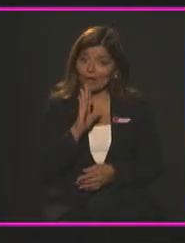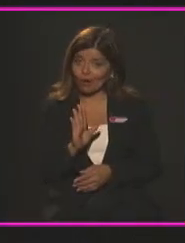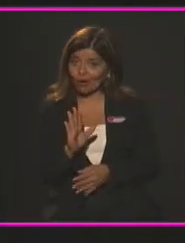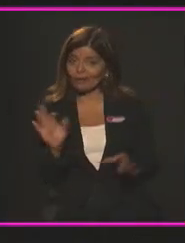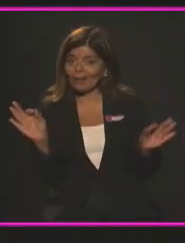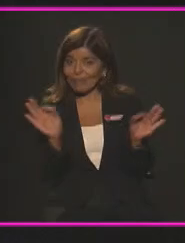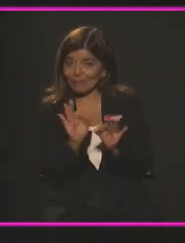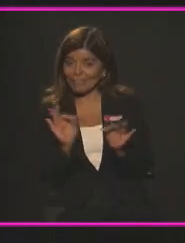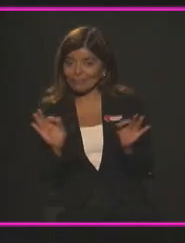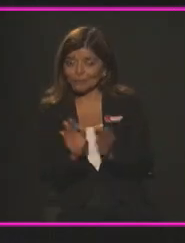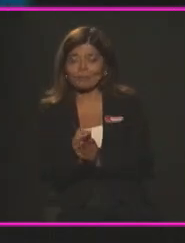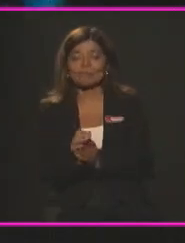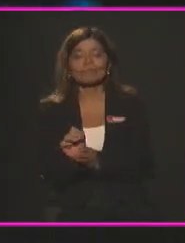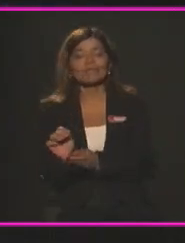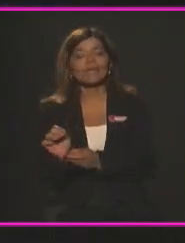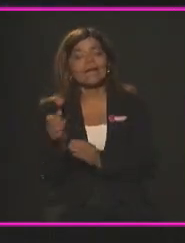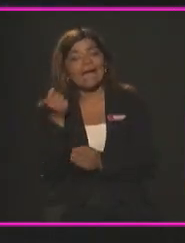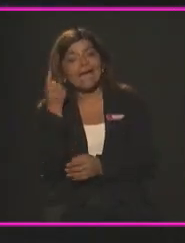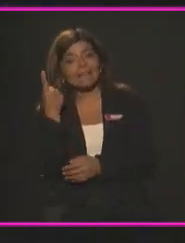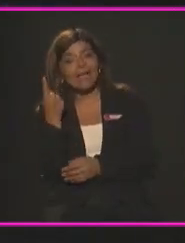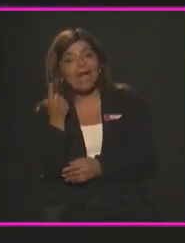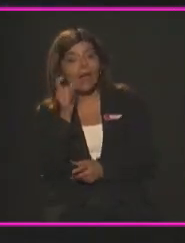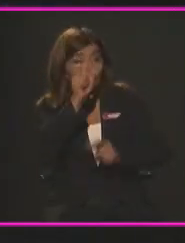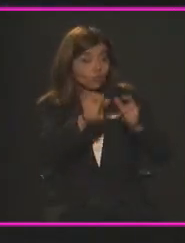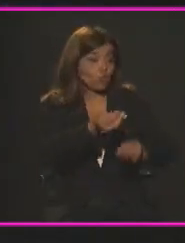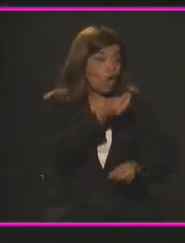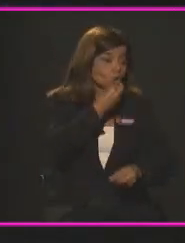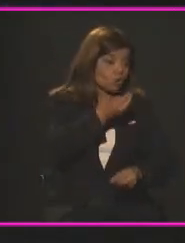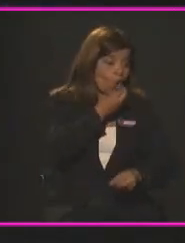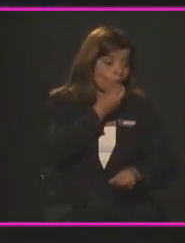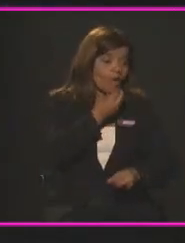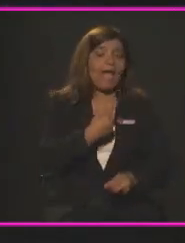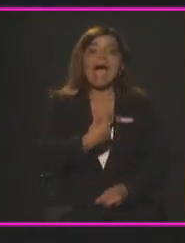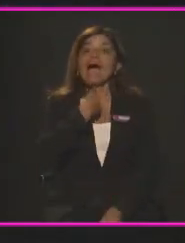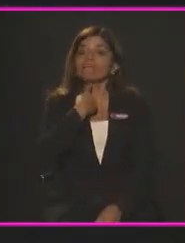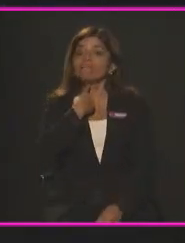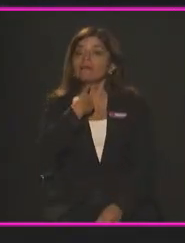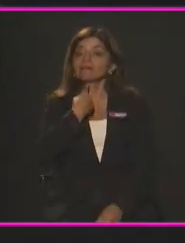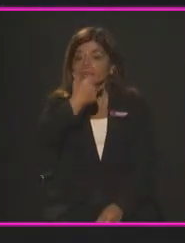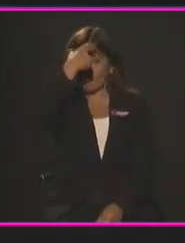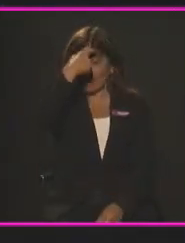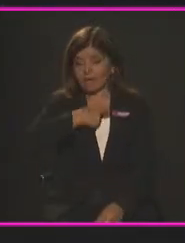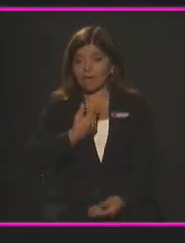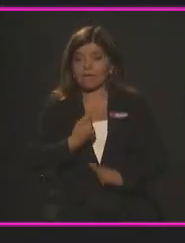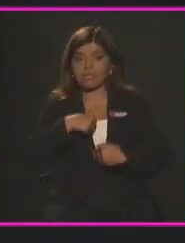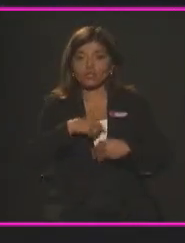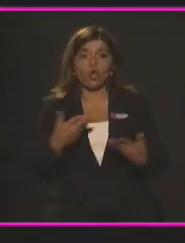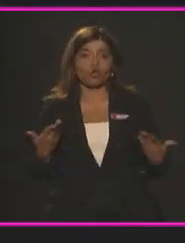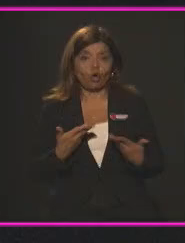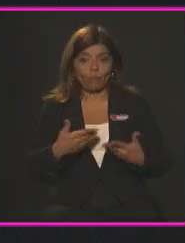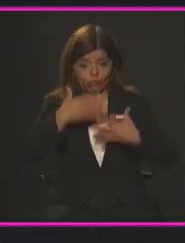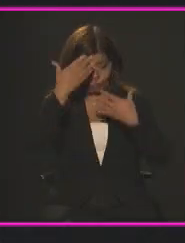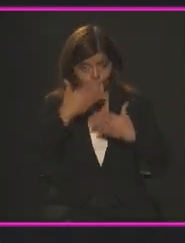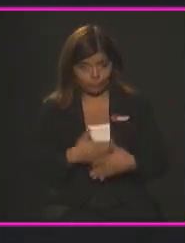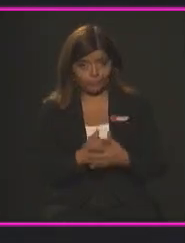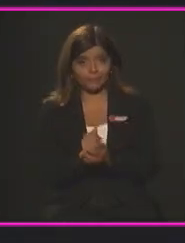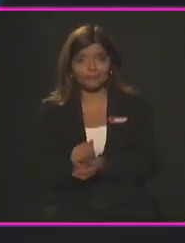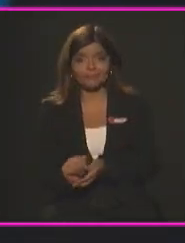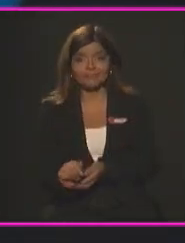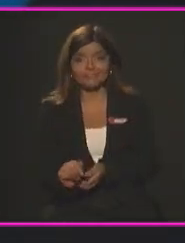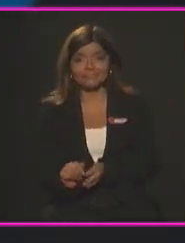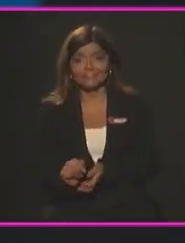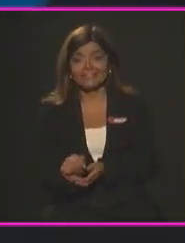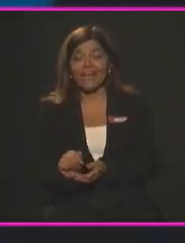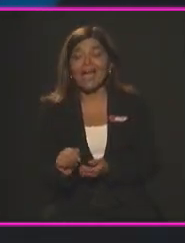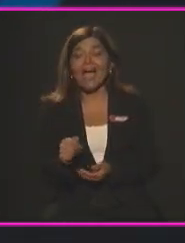both who we are and also how we are. Now, back in 2016, I had the pleasure of